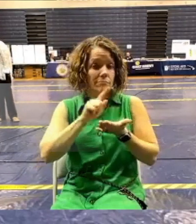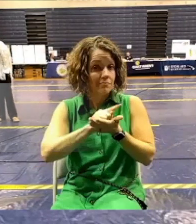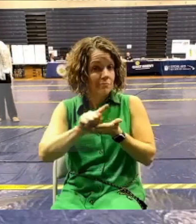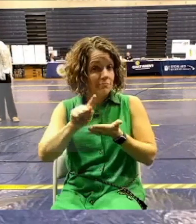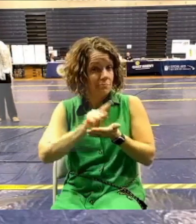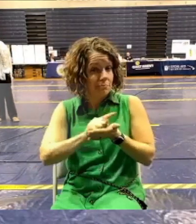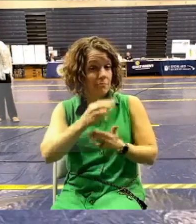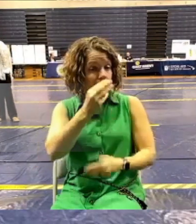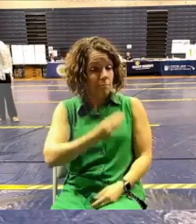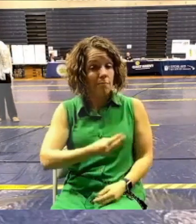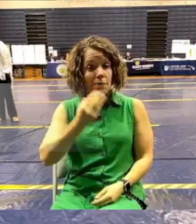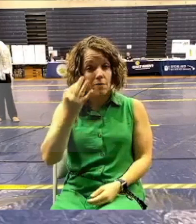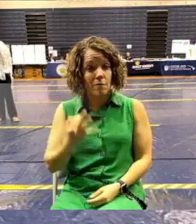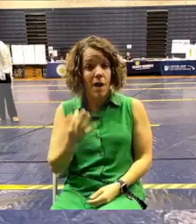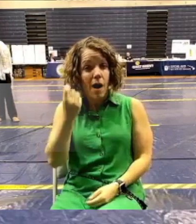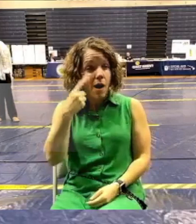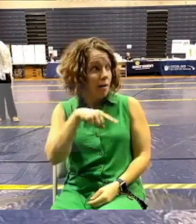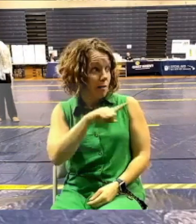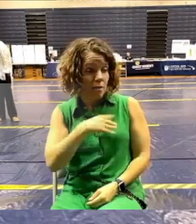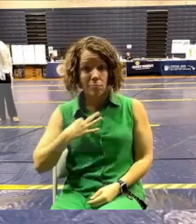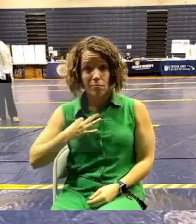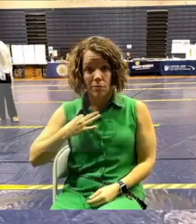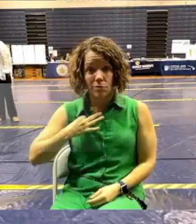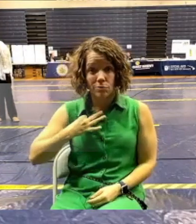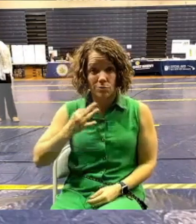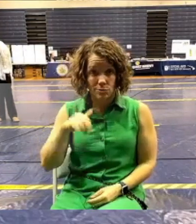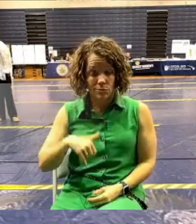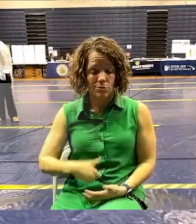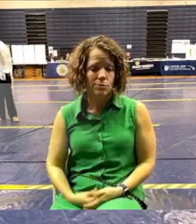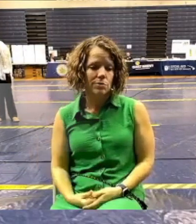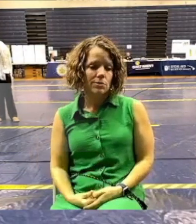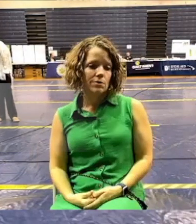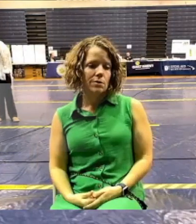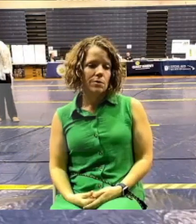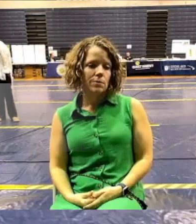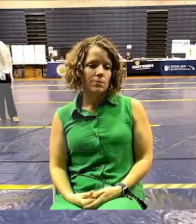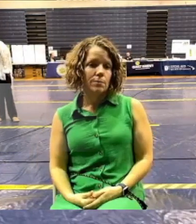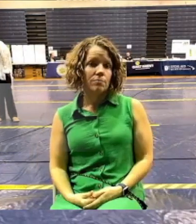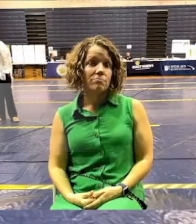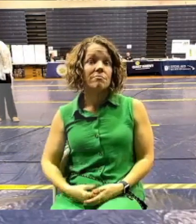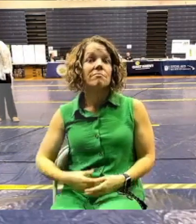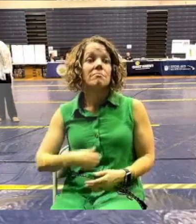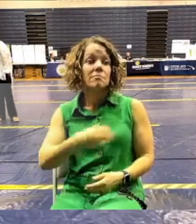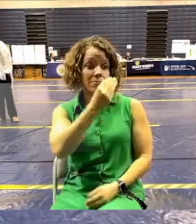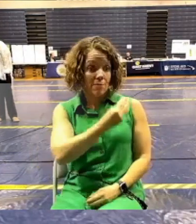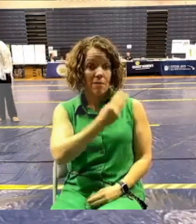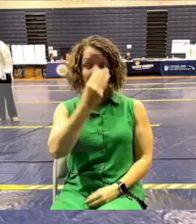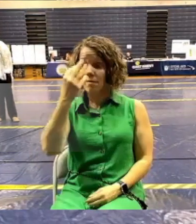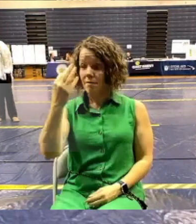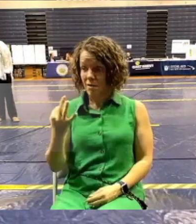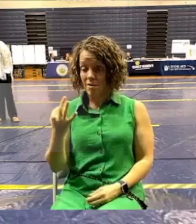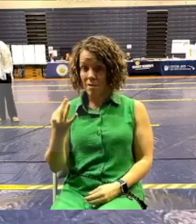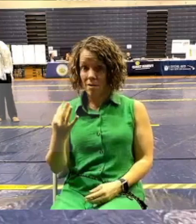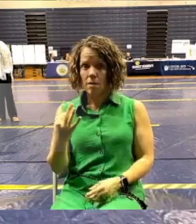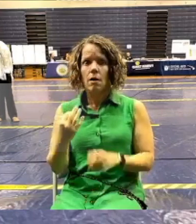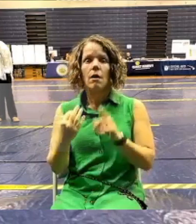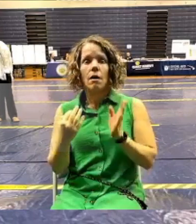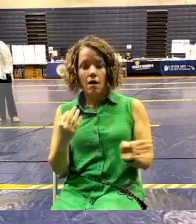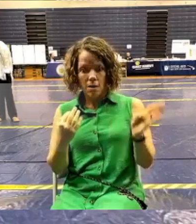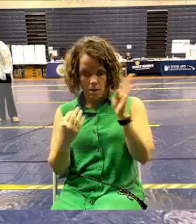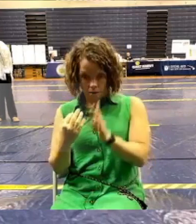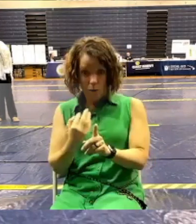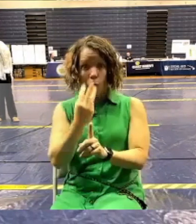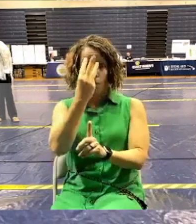group. They also meet when they come here to these Wednesdays, in addition. They also meet with a lot of you